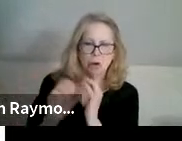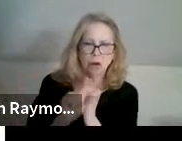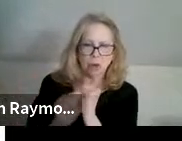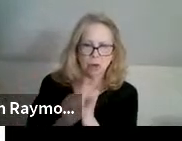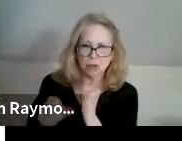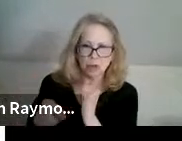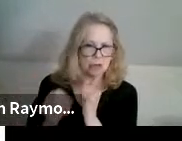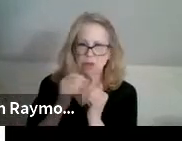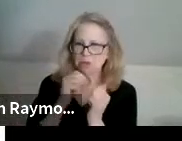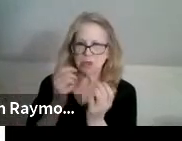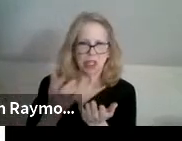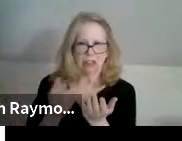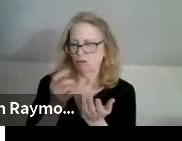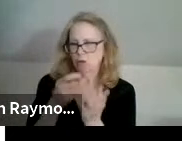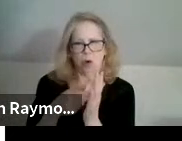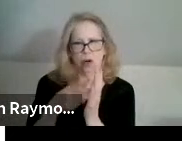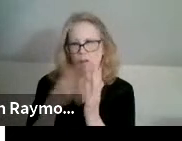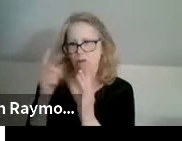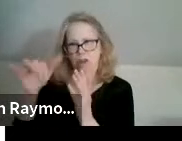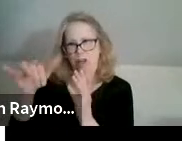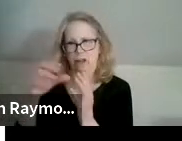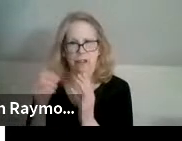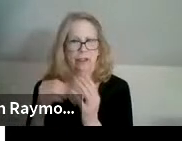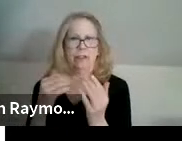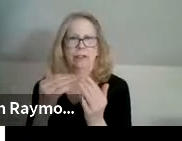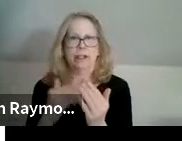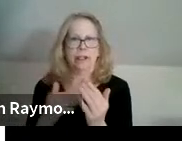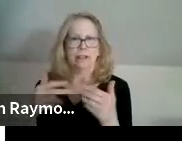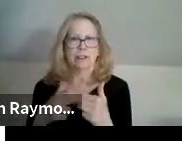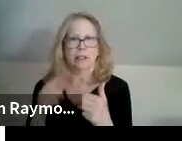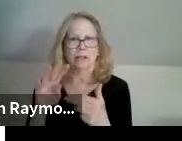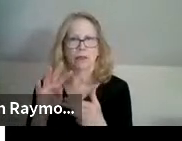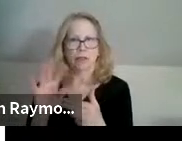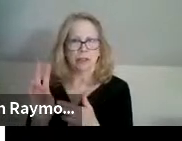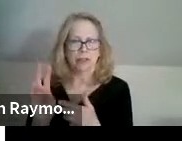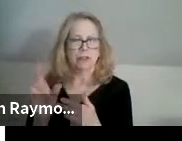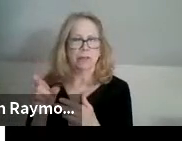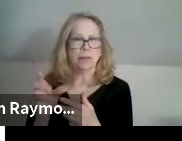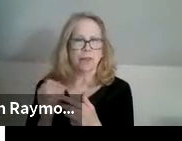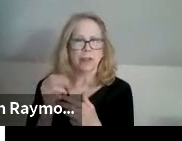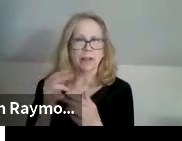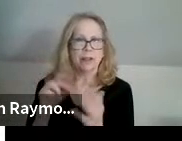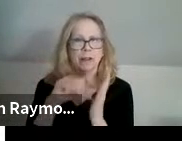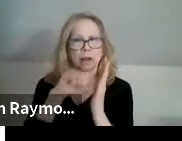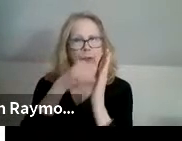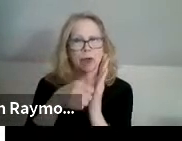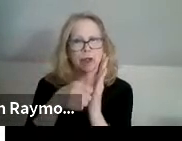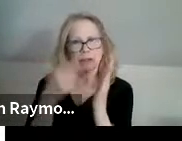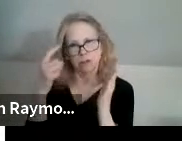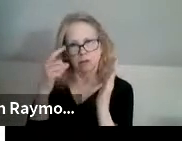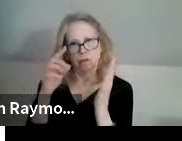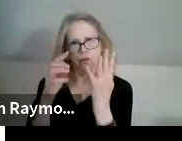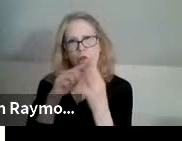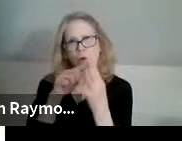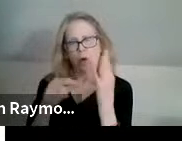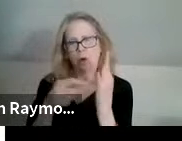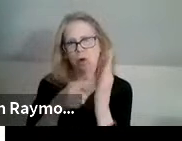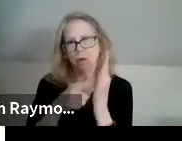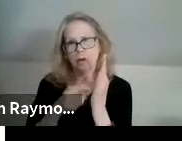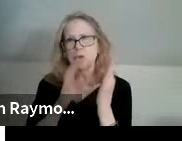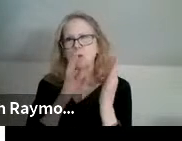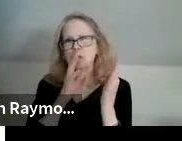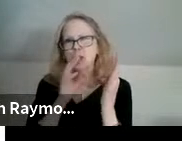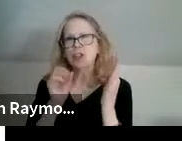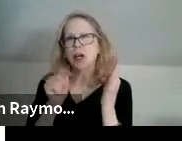that as decorative. Next slide, slide 47, please. I want to highlight 4 of the requirements for the speech output